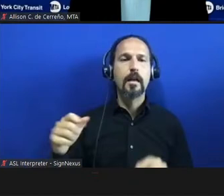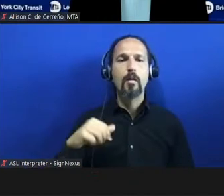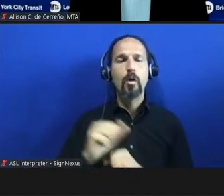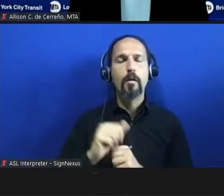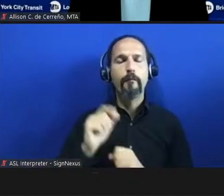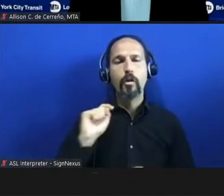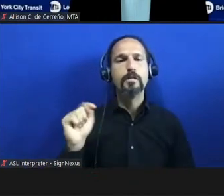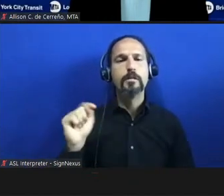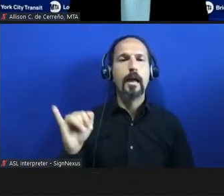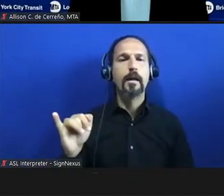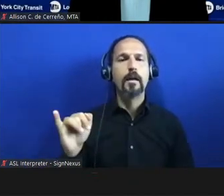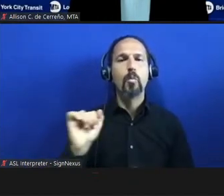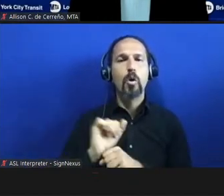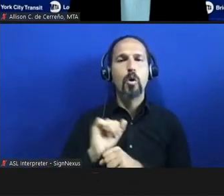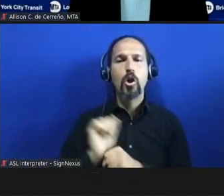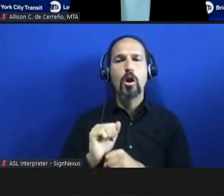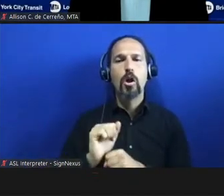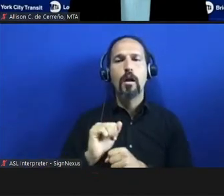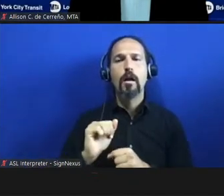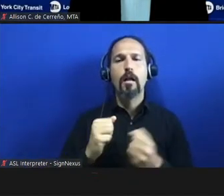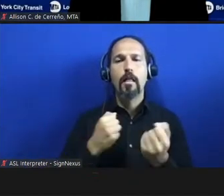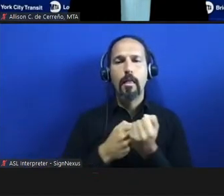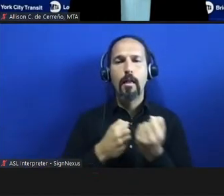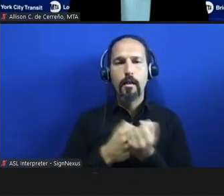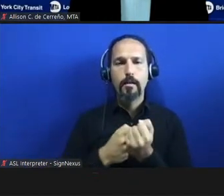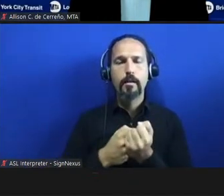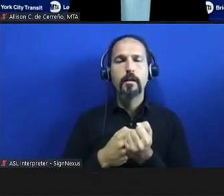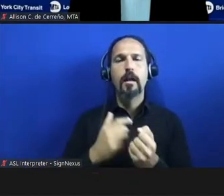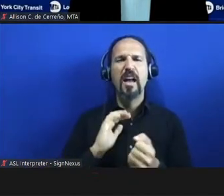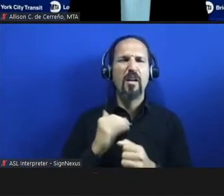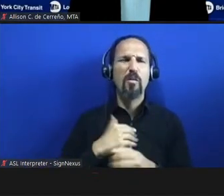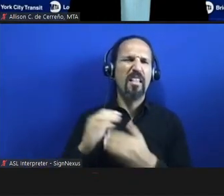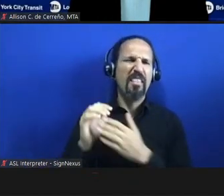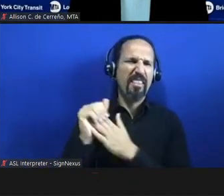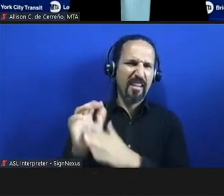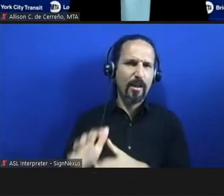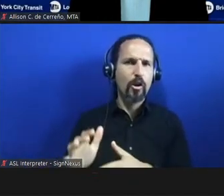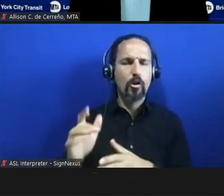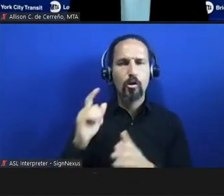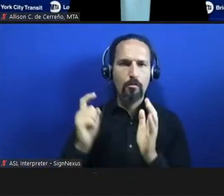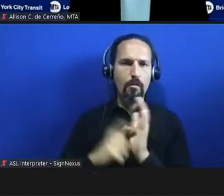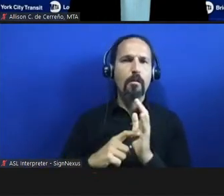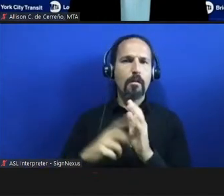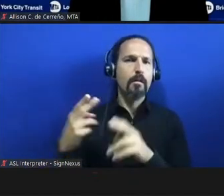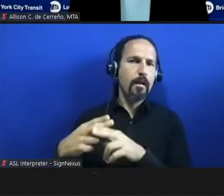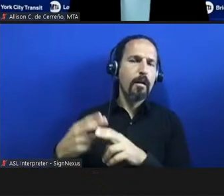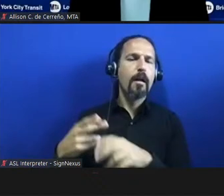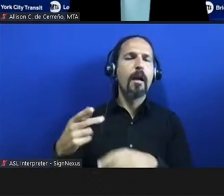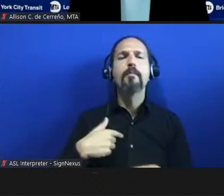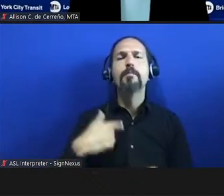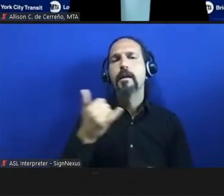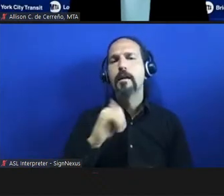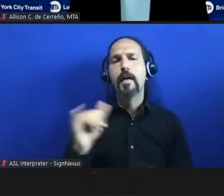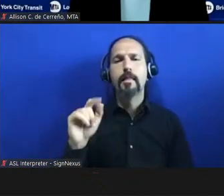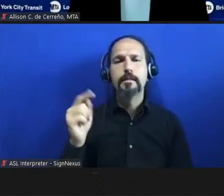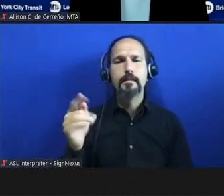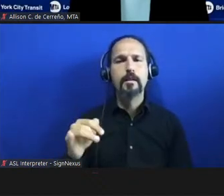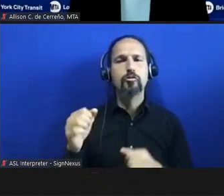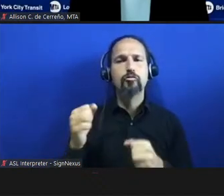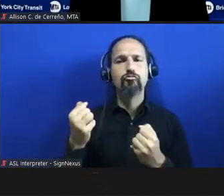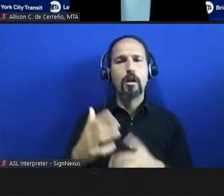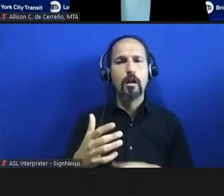Alliance our leader is Miss baravi Desai I am a New York City Yellow Taxi Driver